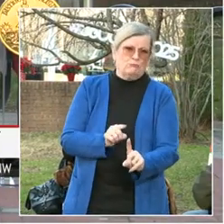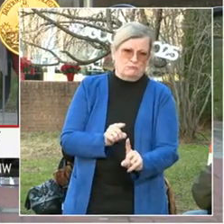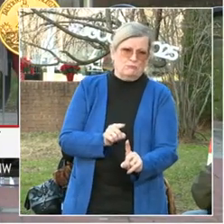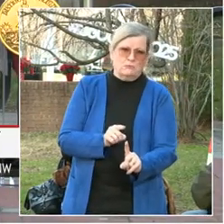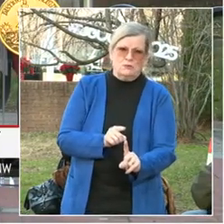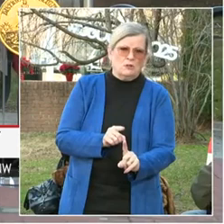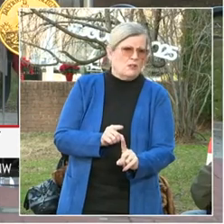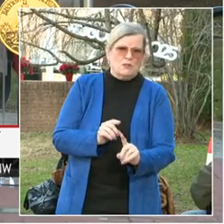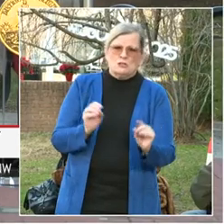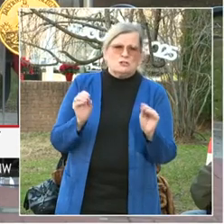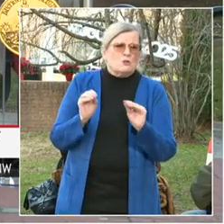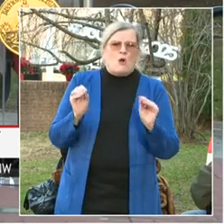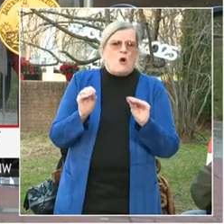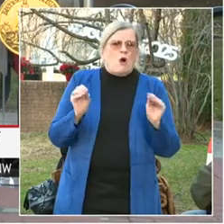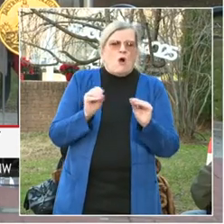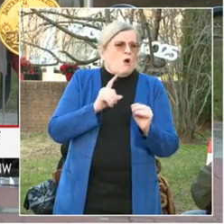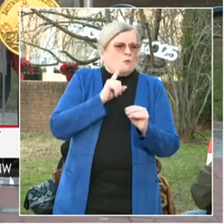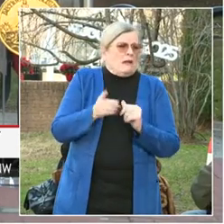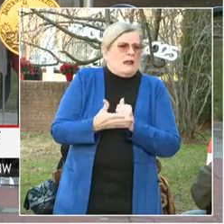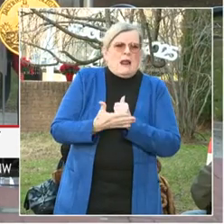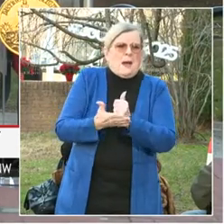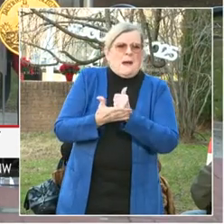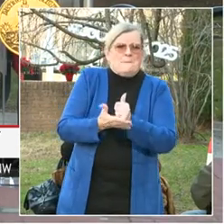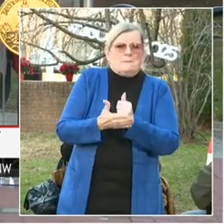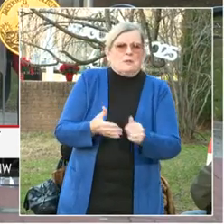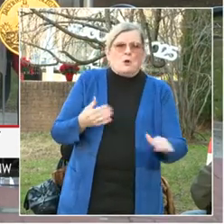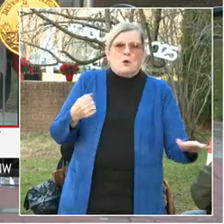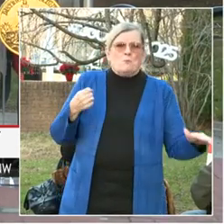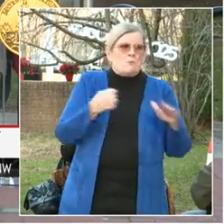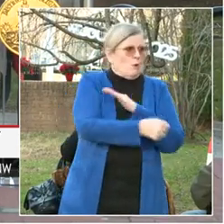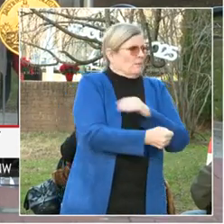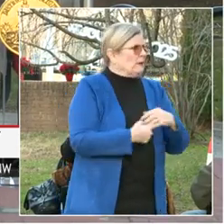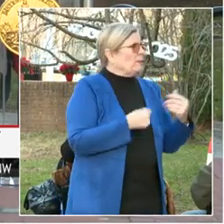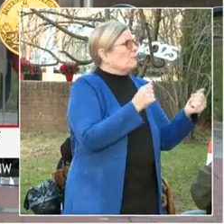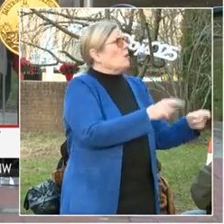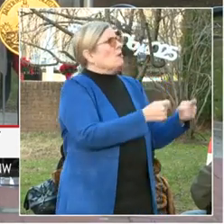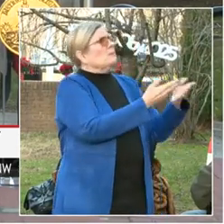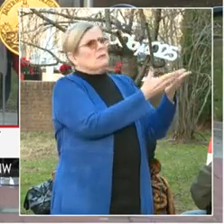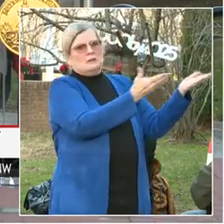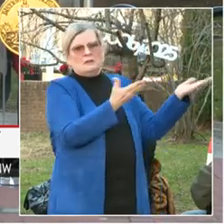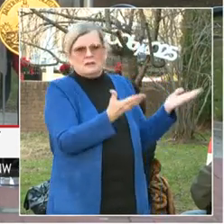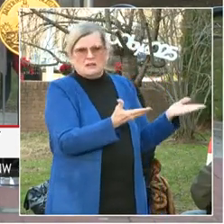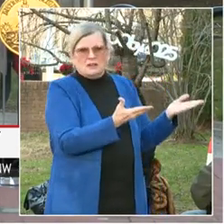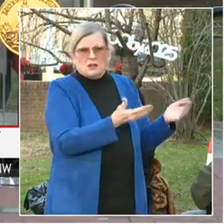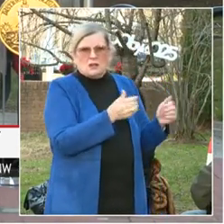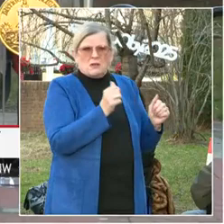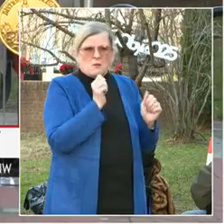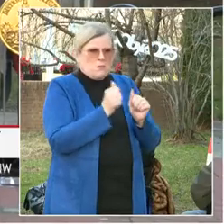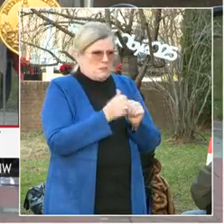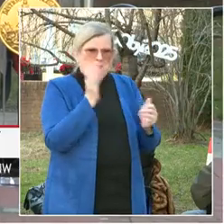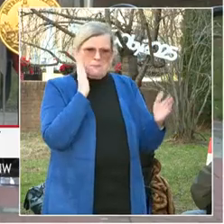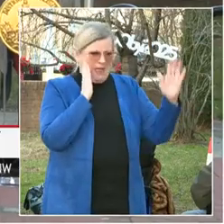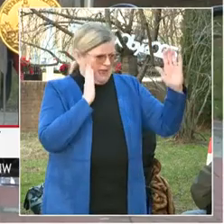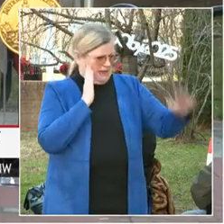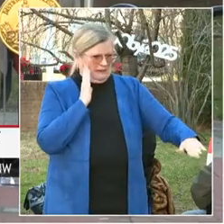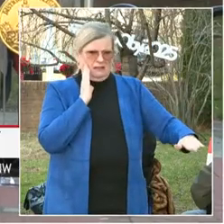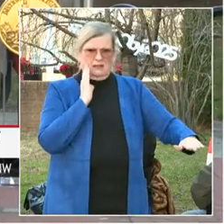families. We put them in these apartments with just a bed, so we in the apartments are giving them linen